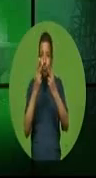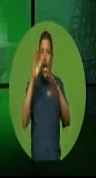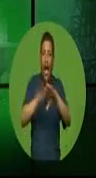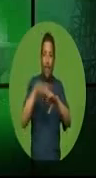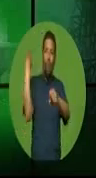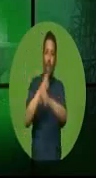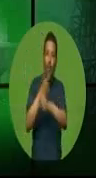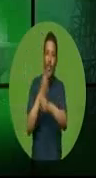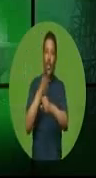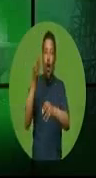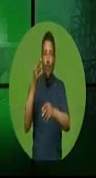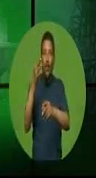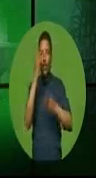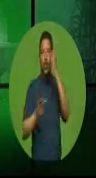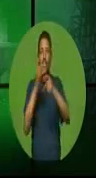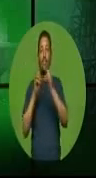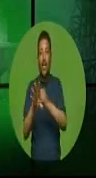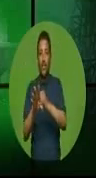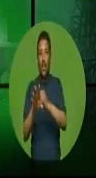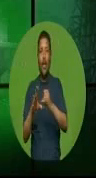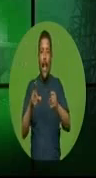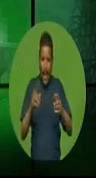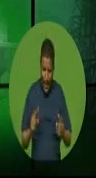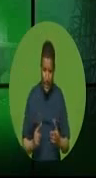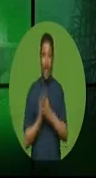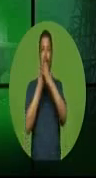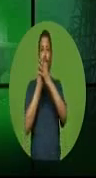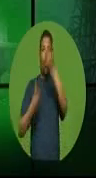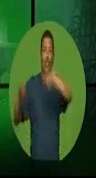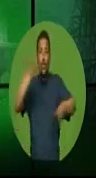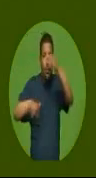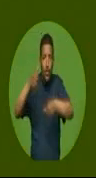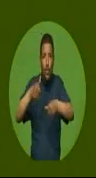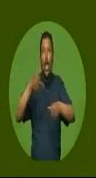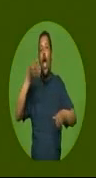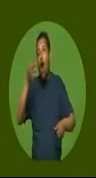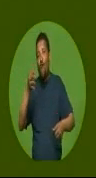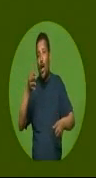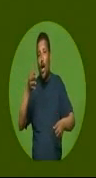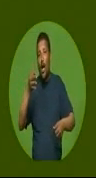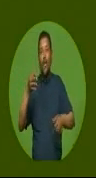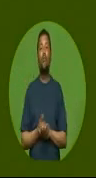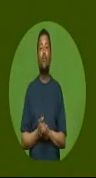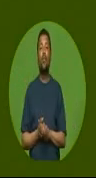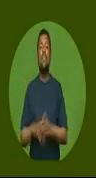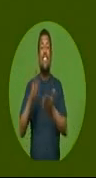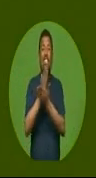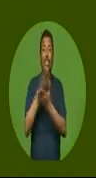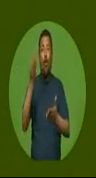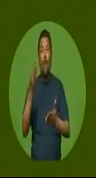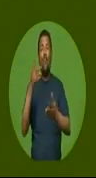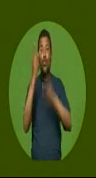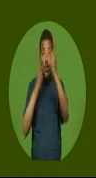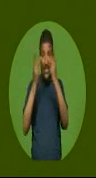sector. Let's start with the contribution of tourism to Ethiopia's GDP. The share